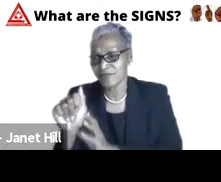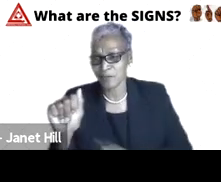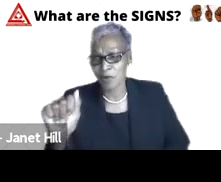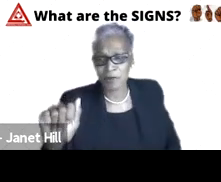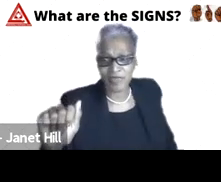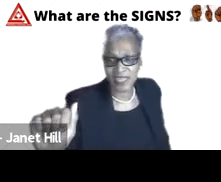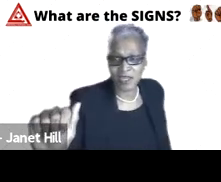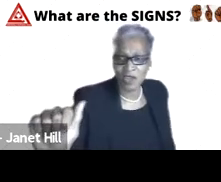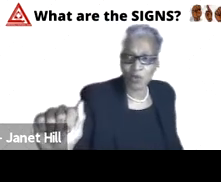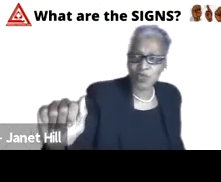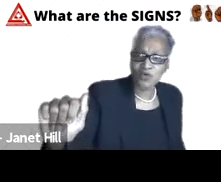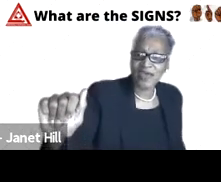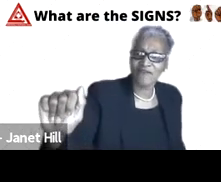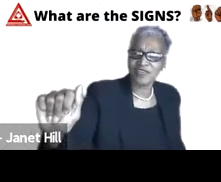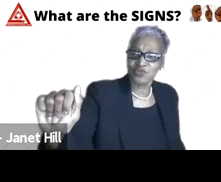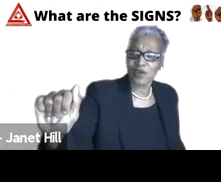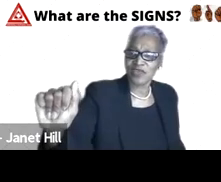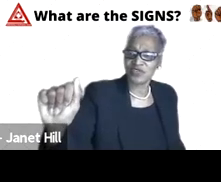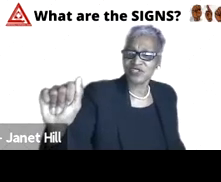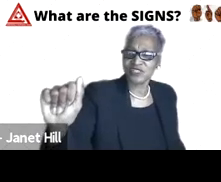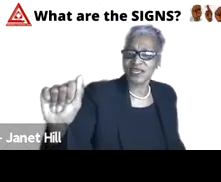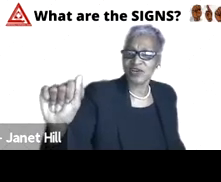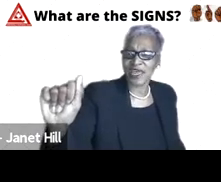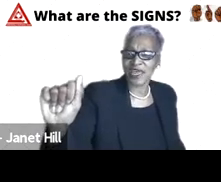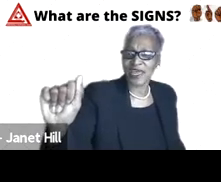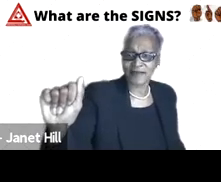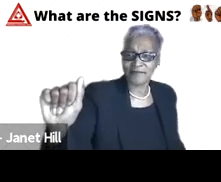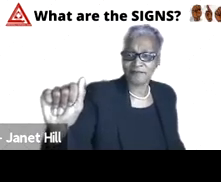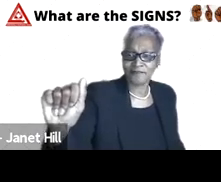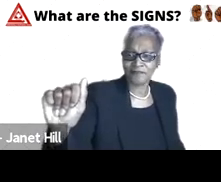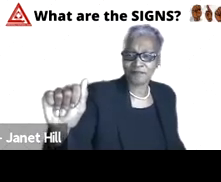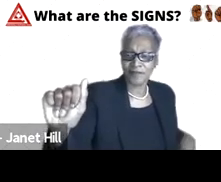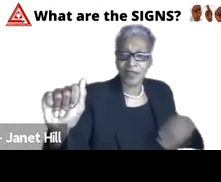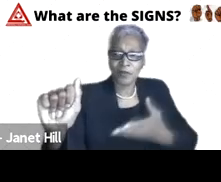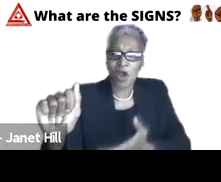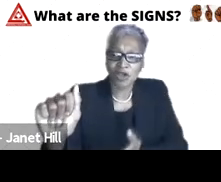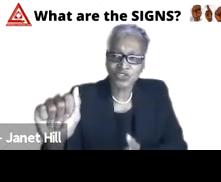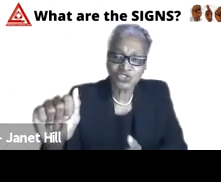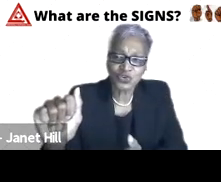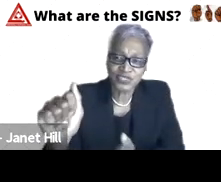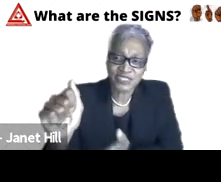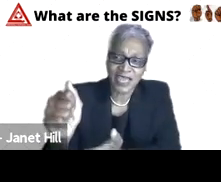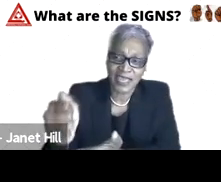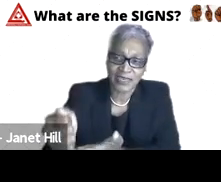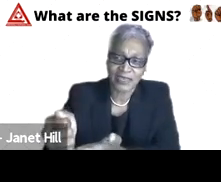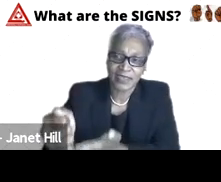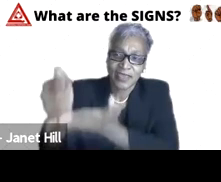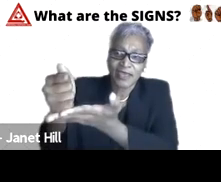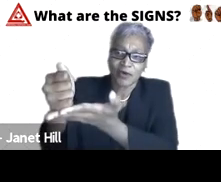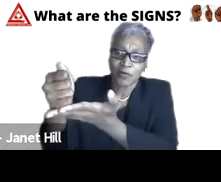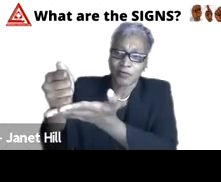up in the palm of the hand. When you have this right here, this is the letter A. And I'm going to also show you this